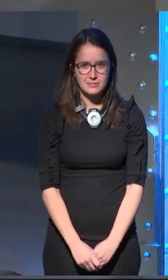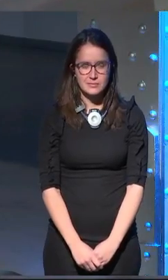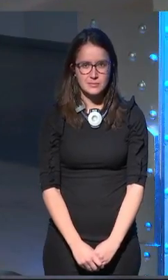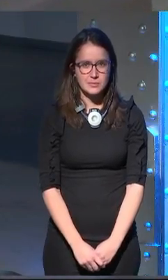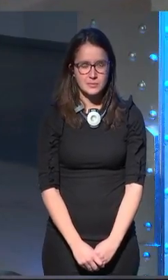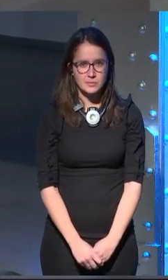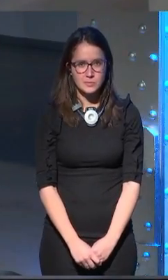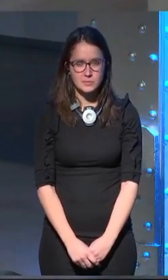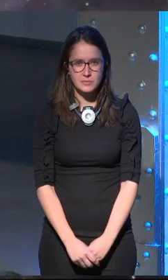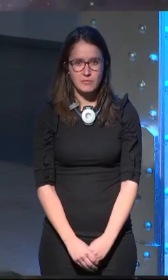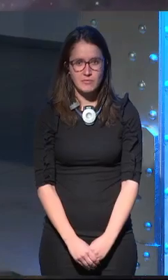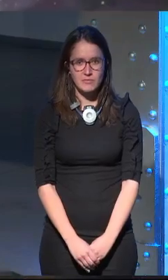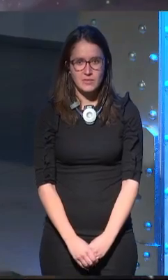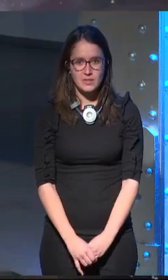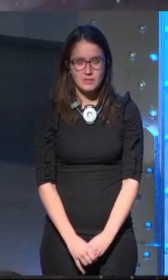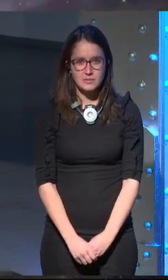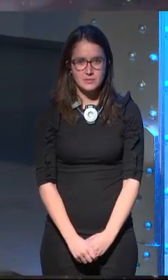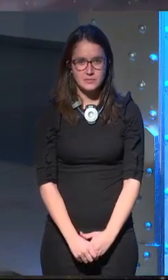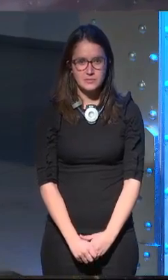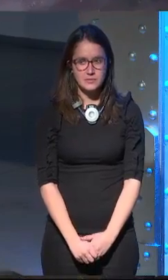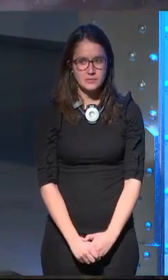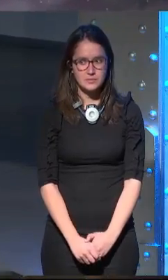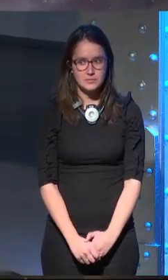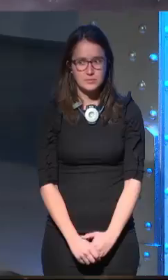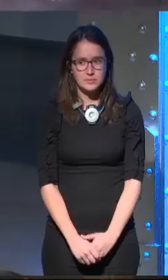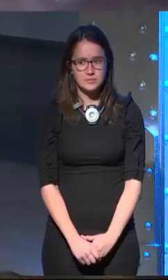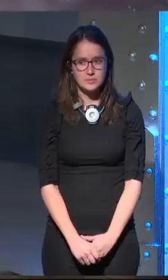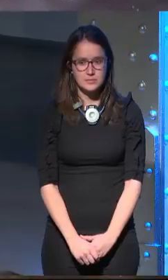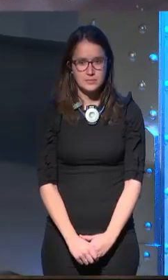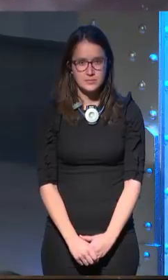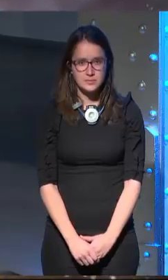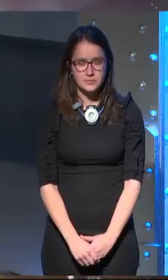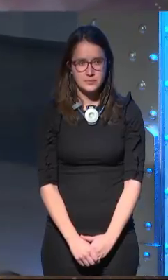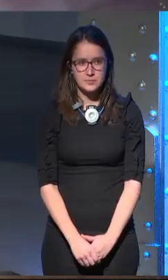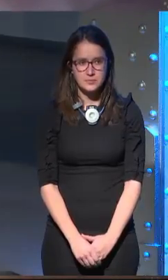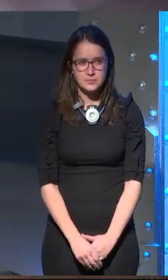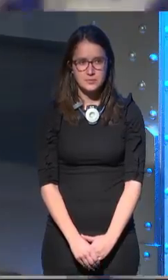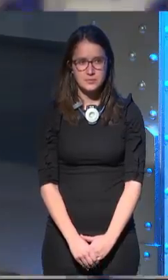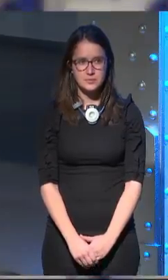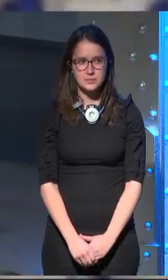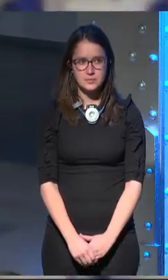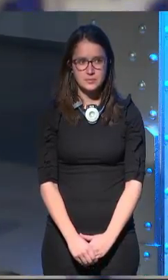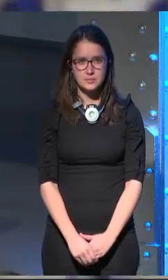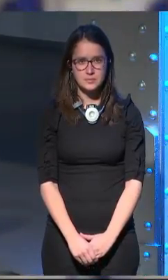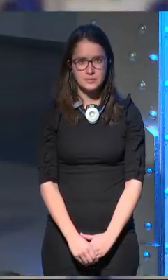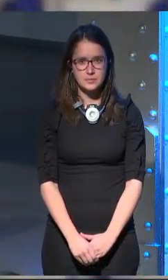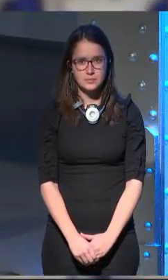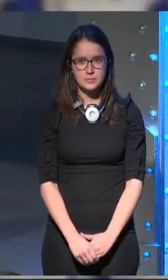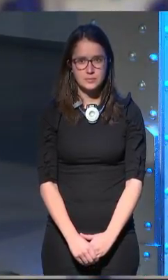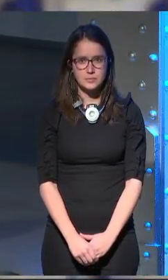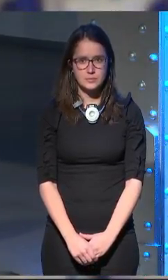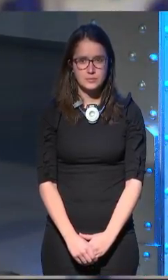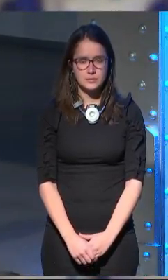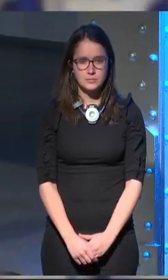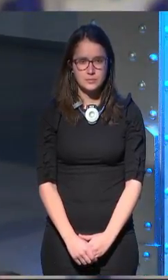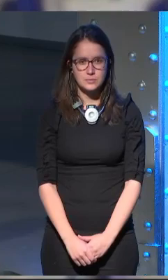something, and I saw this book on the shelf, and I bought it, went back to my room, and read it from,